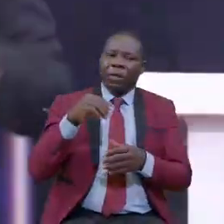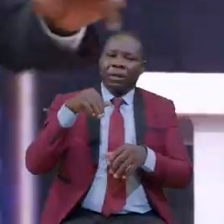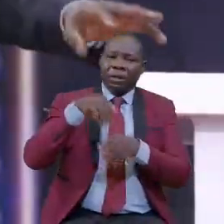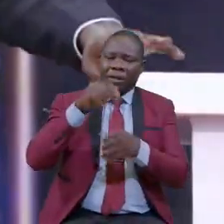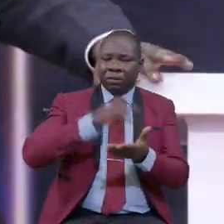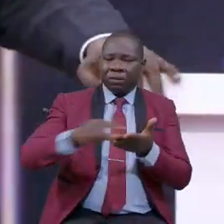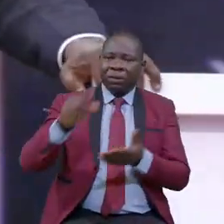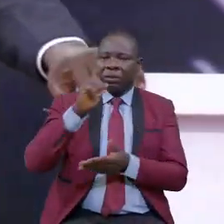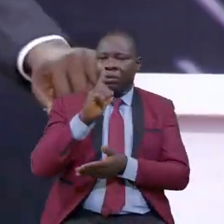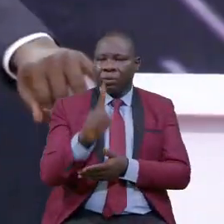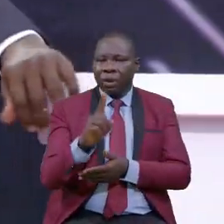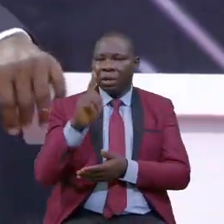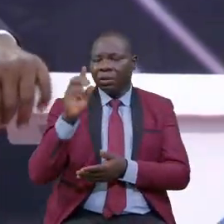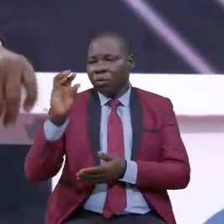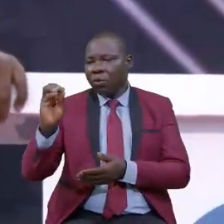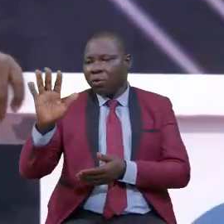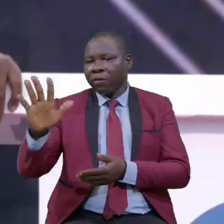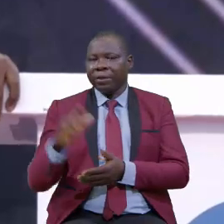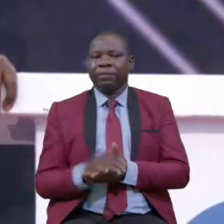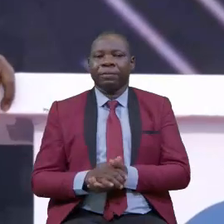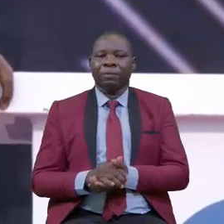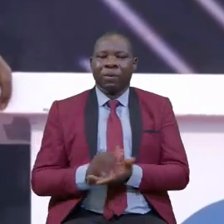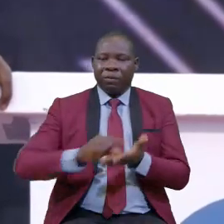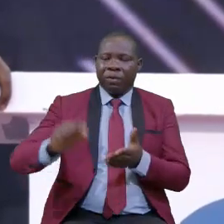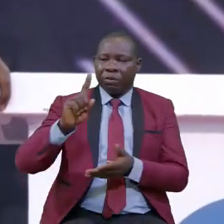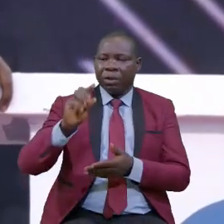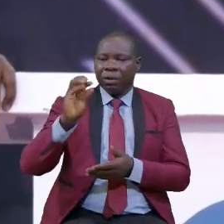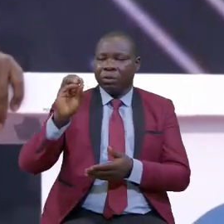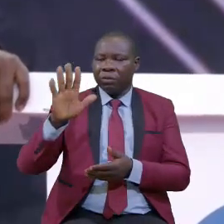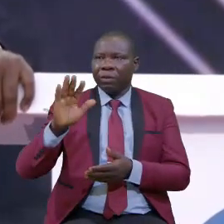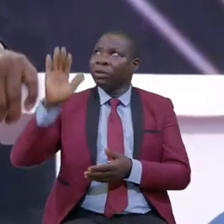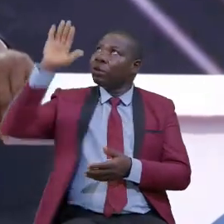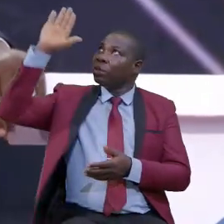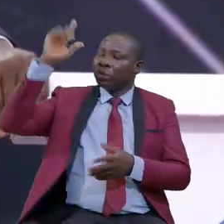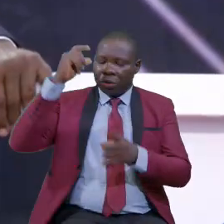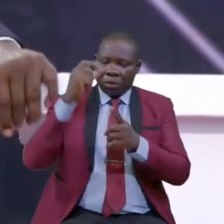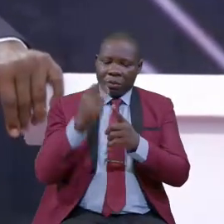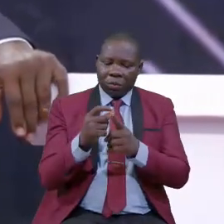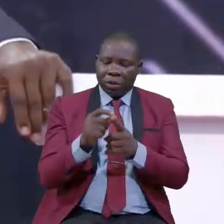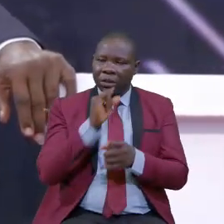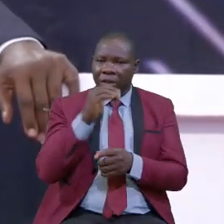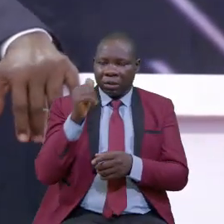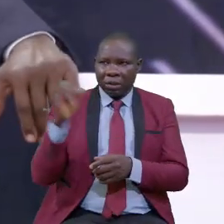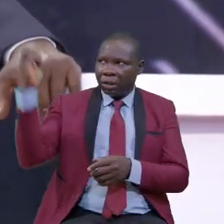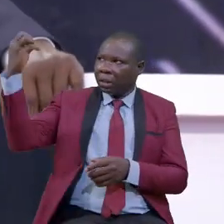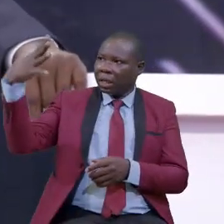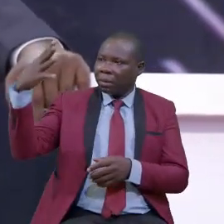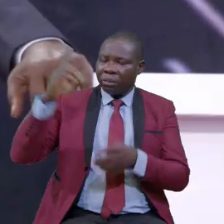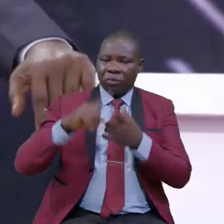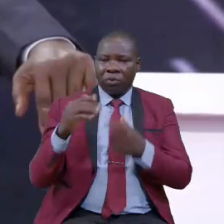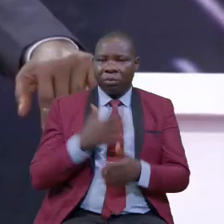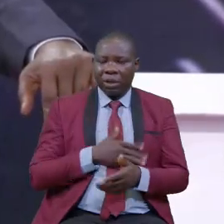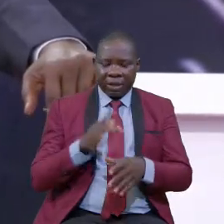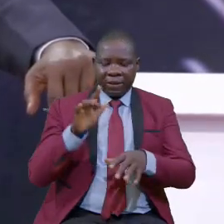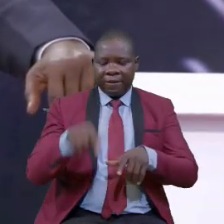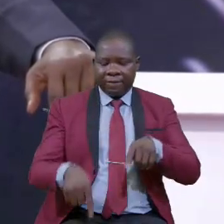one5 in 105 Thy word is a lamb onto my feet you you know